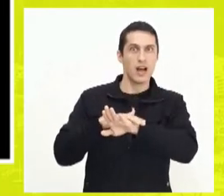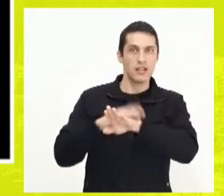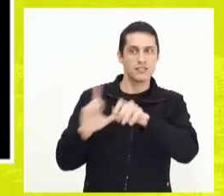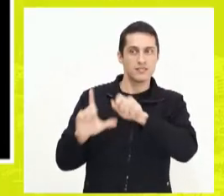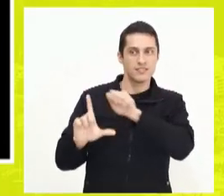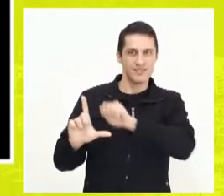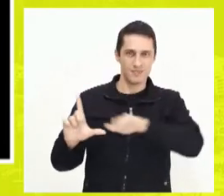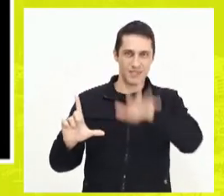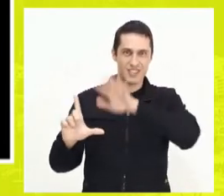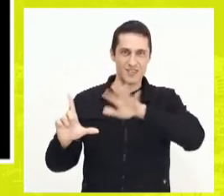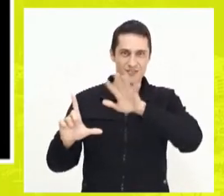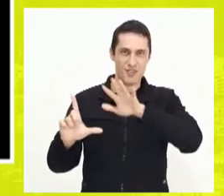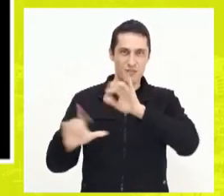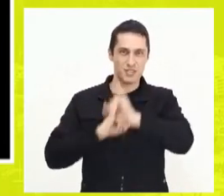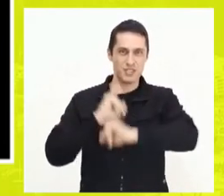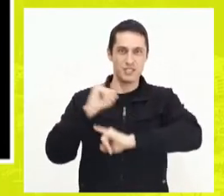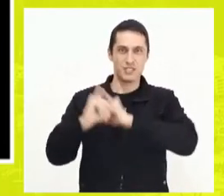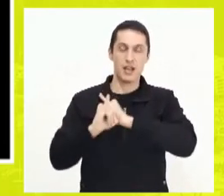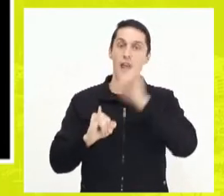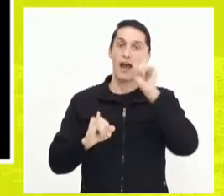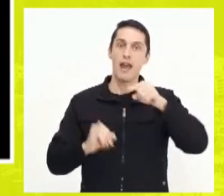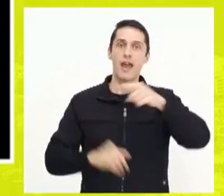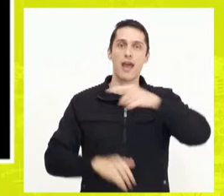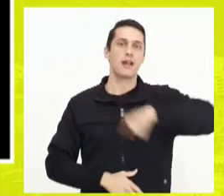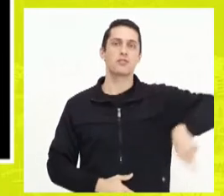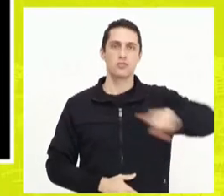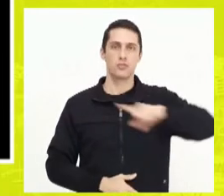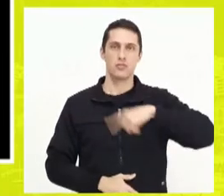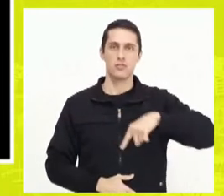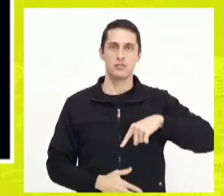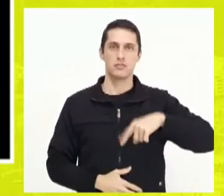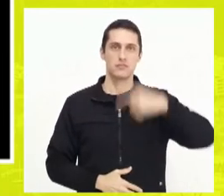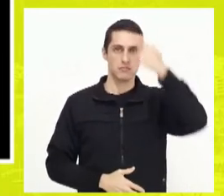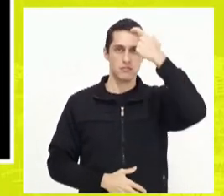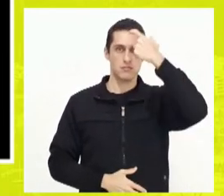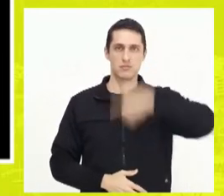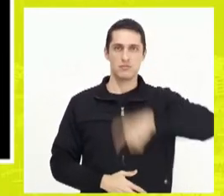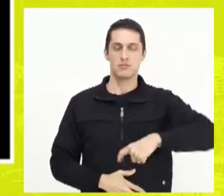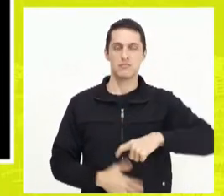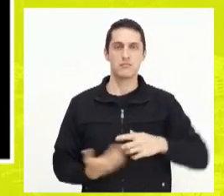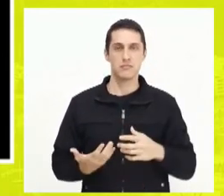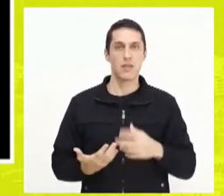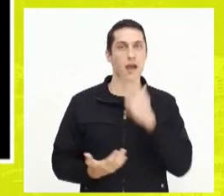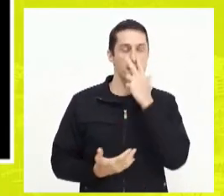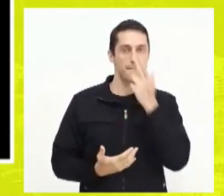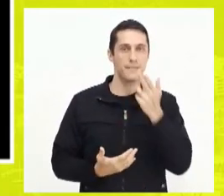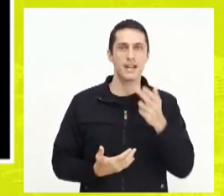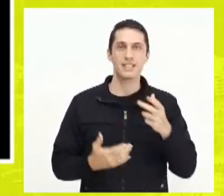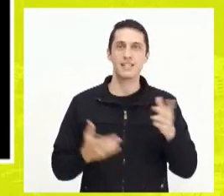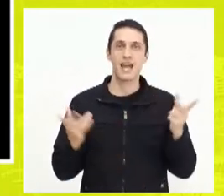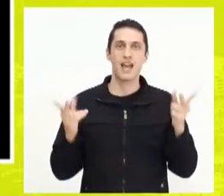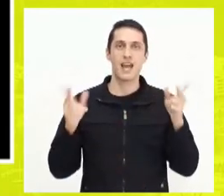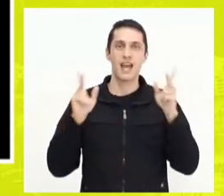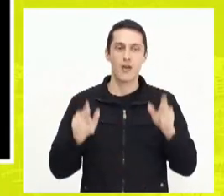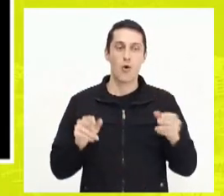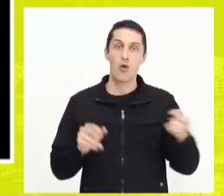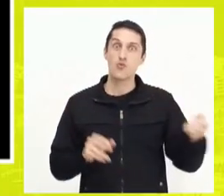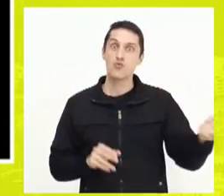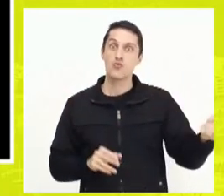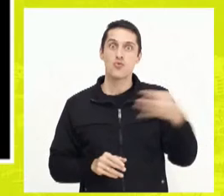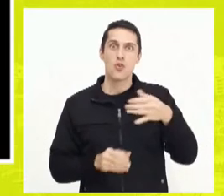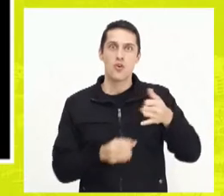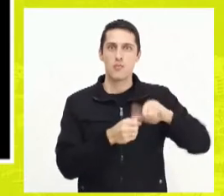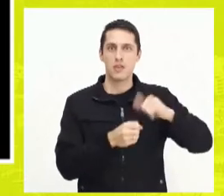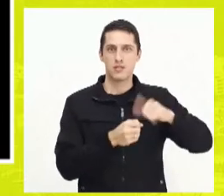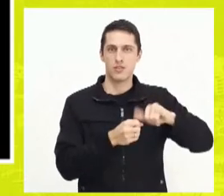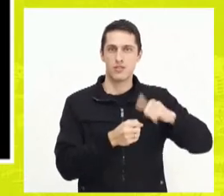the reserve that's what's saved in this platforms you know in their shapes so this